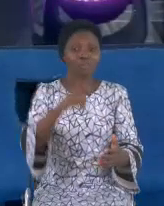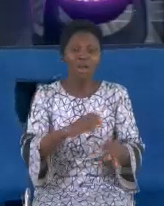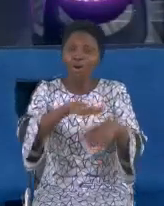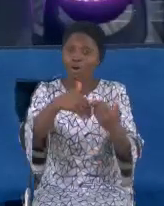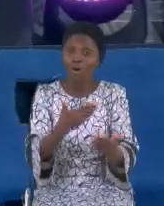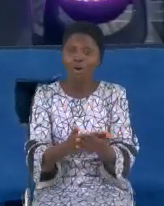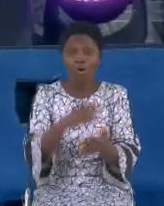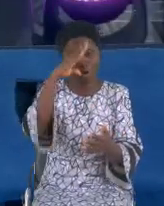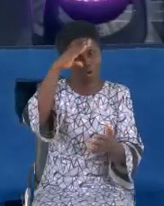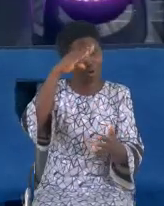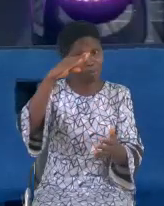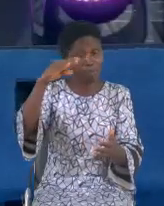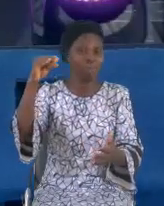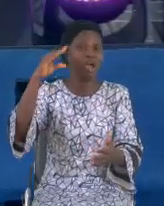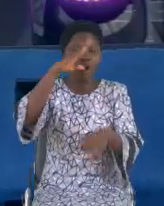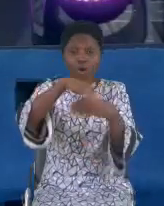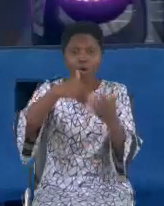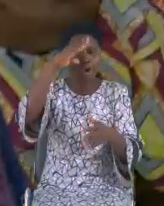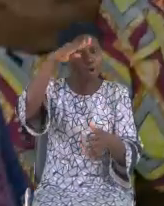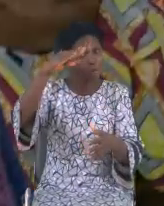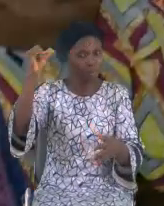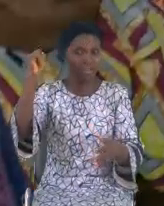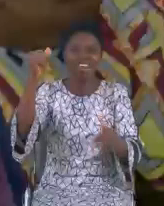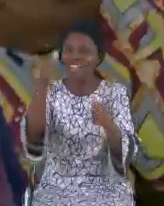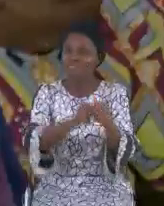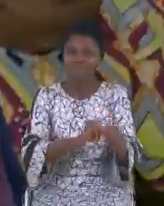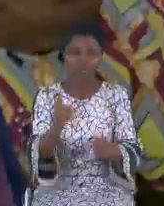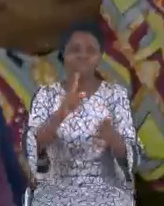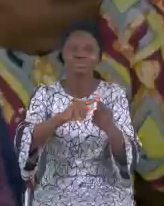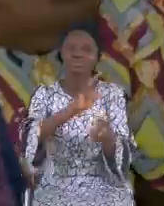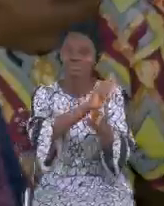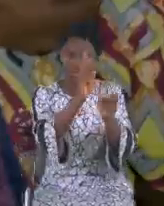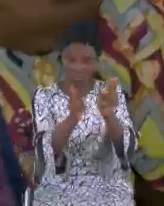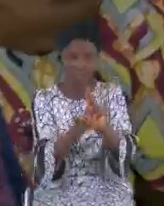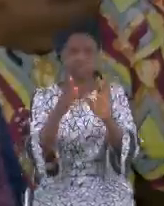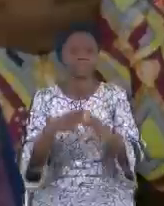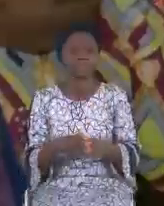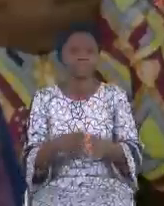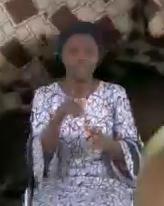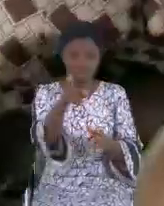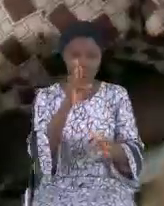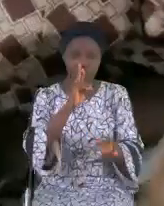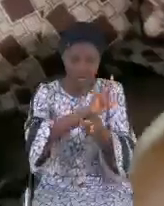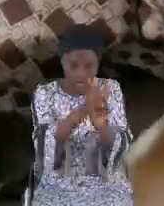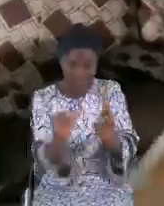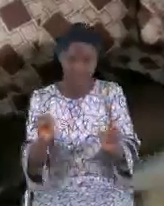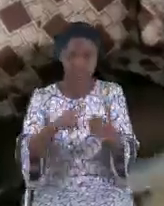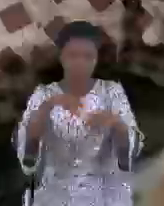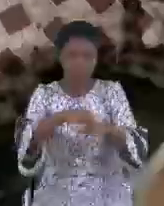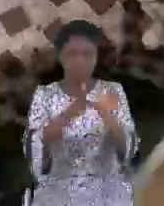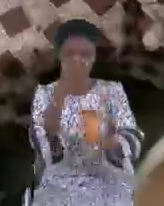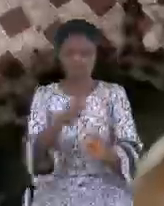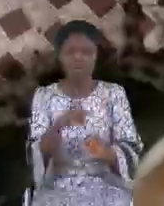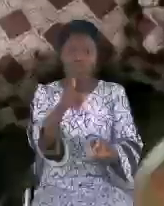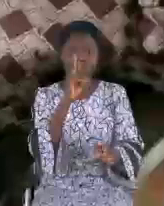men everywhere, tell me, to repent. You are repenting tonight. You are coming to